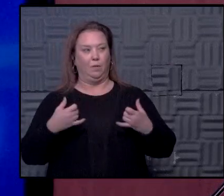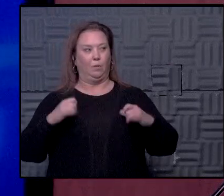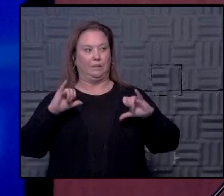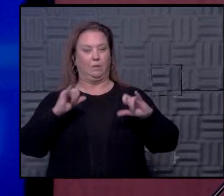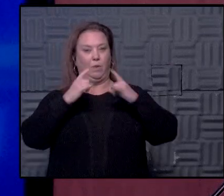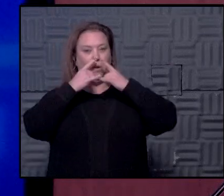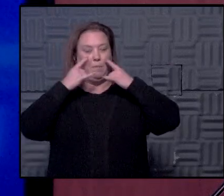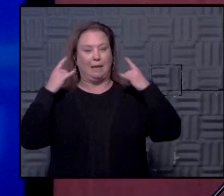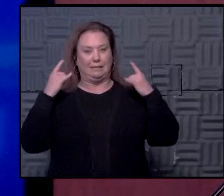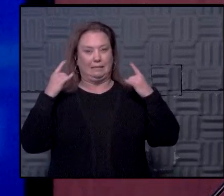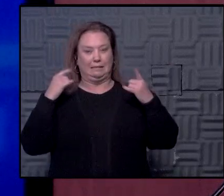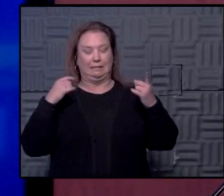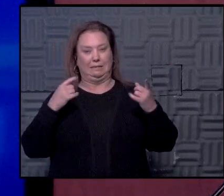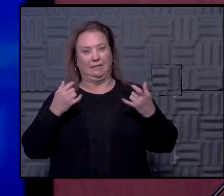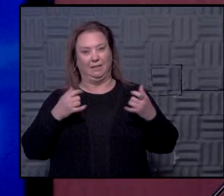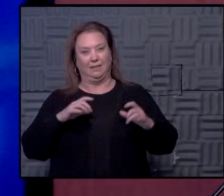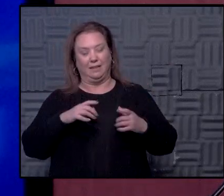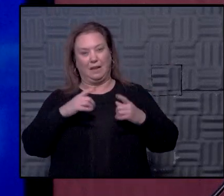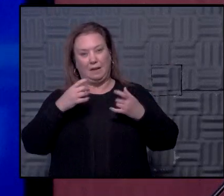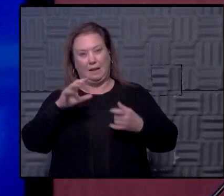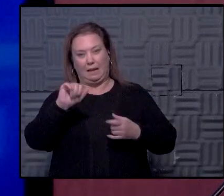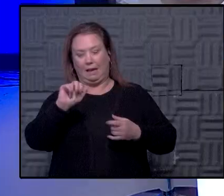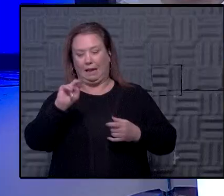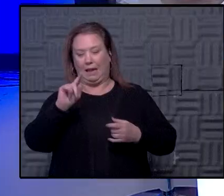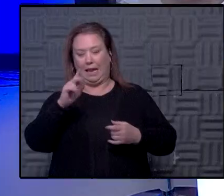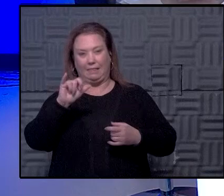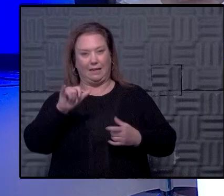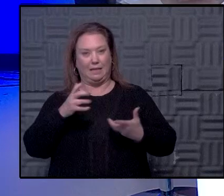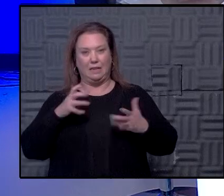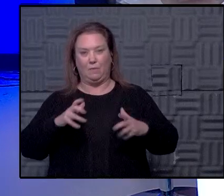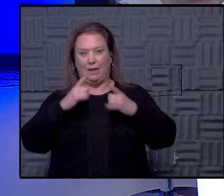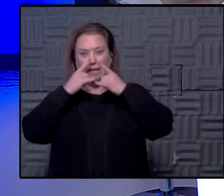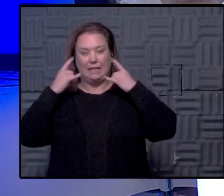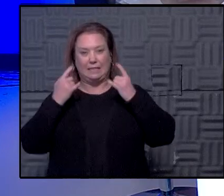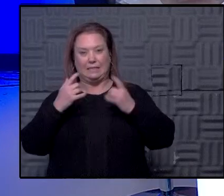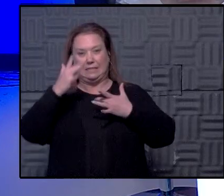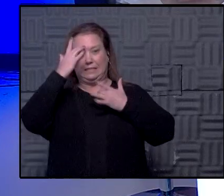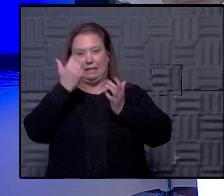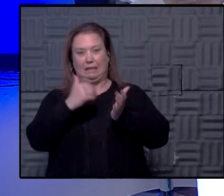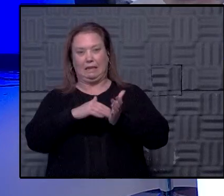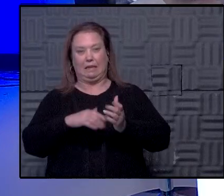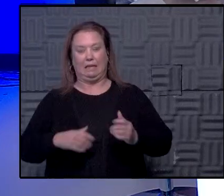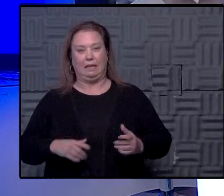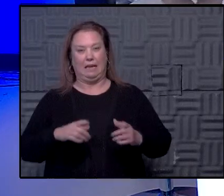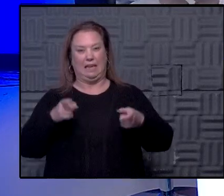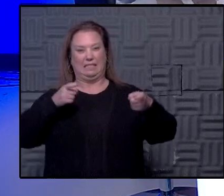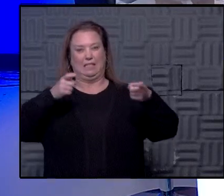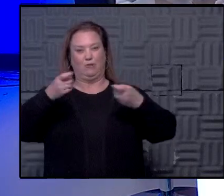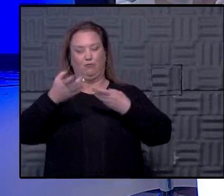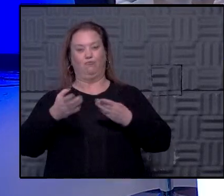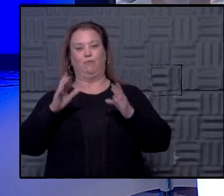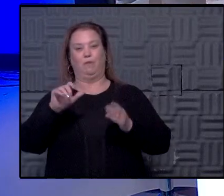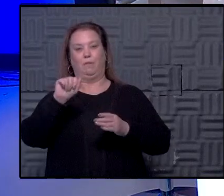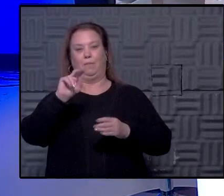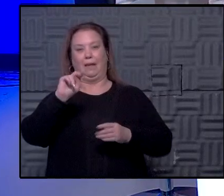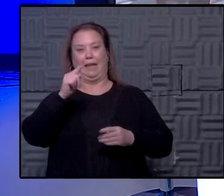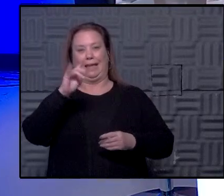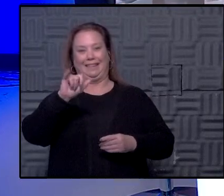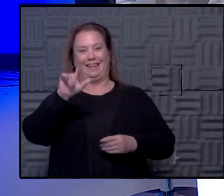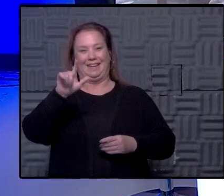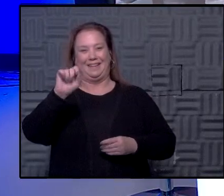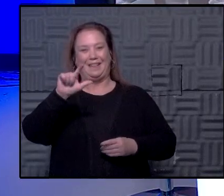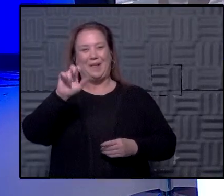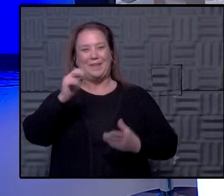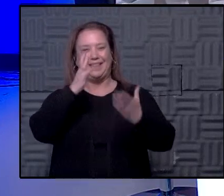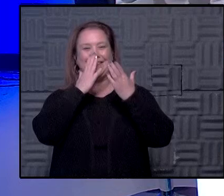wanted to wear a mask, and him especially. Yeah, he didn't want to get it again. He's still doing it. And they're back there in the control room right now with Anthony and Logan. Team,